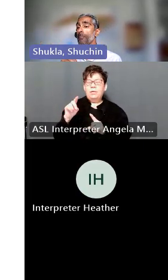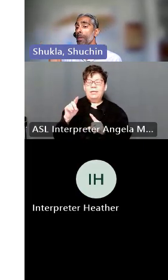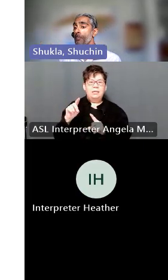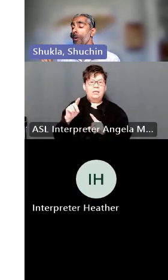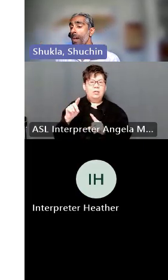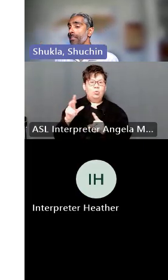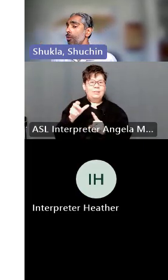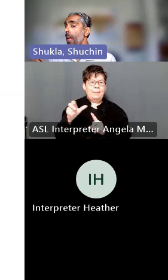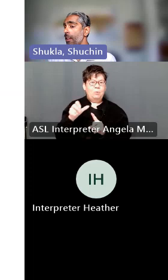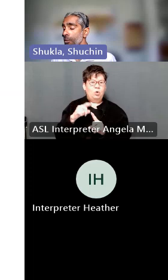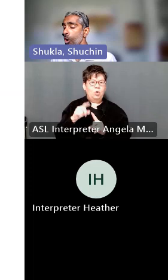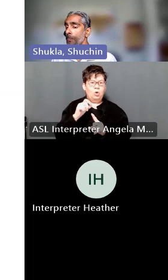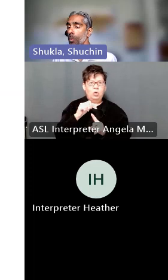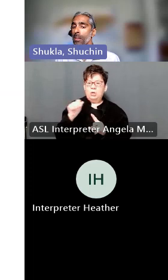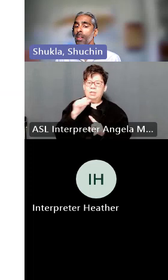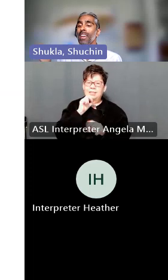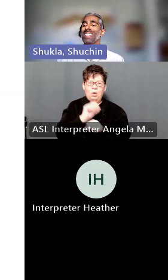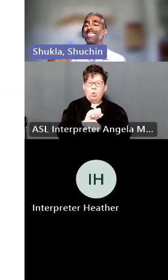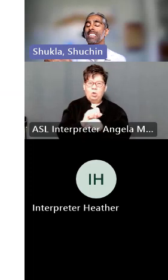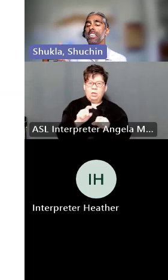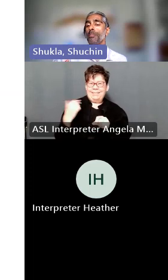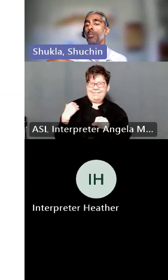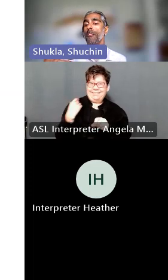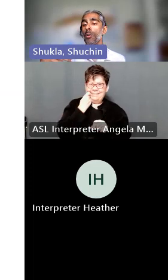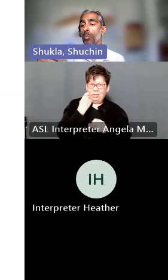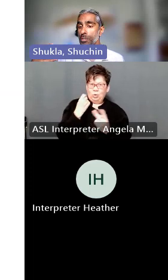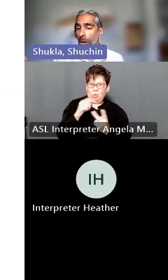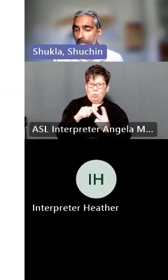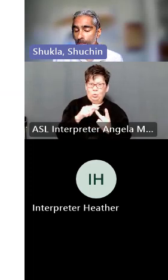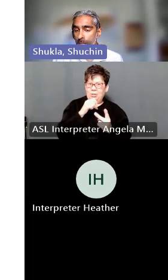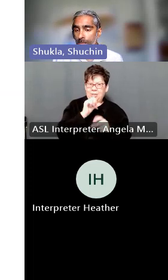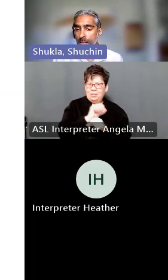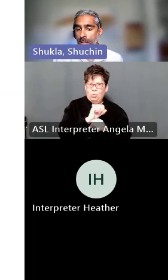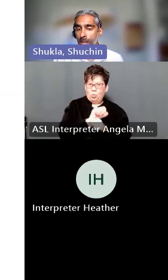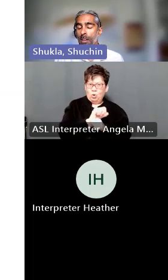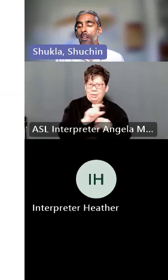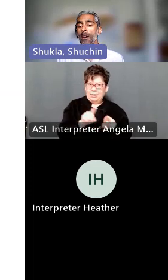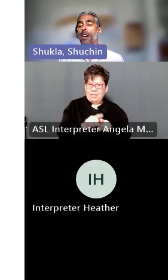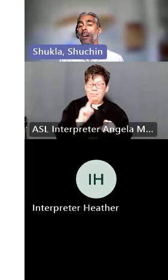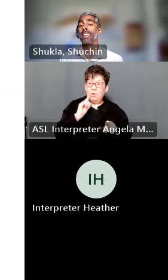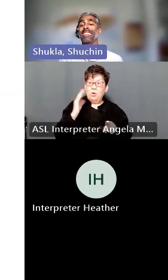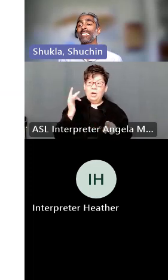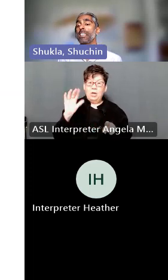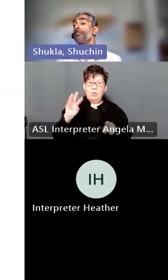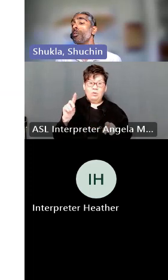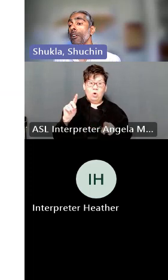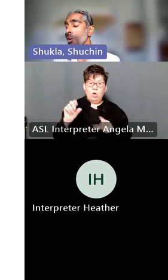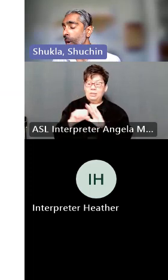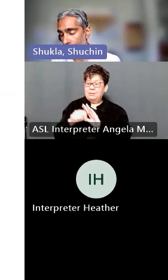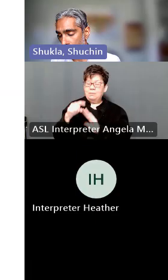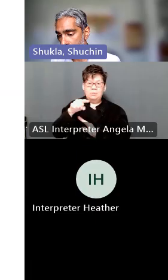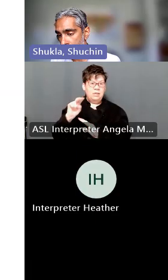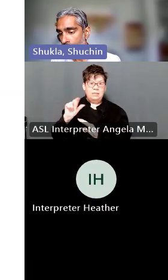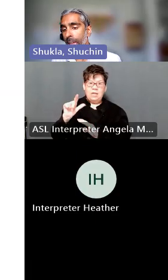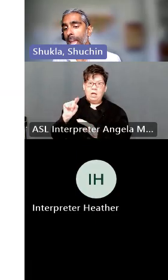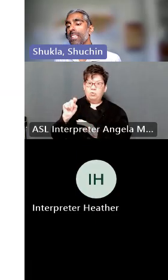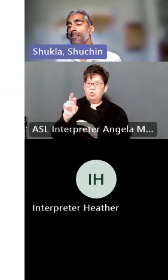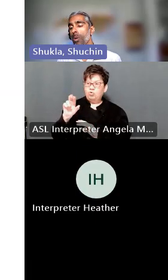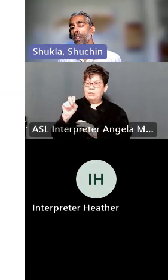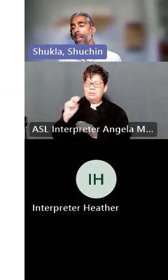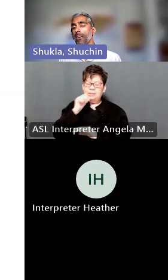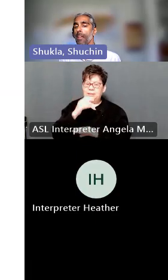doesn't work like bup or methadone or any other opioid because it doesn't improve your withdrawal symptoms. It doesn't improve your